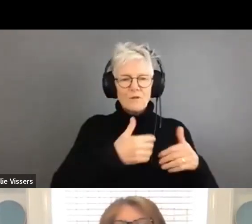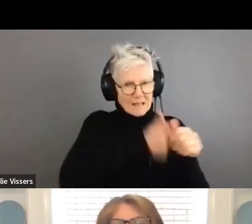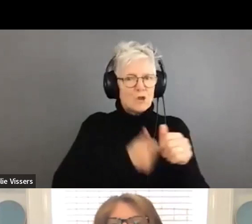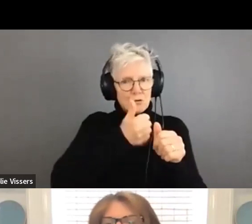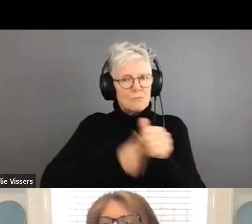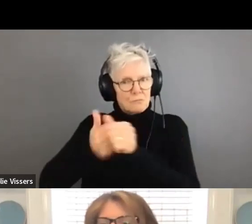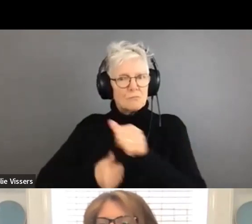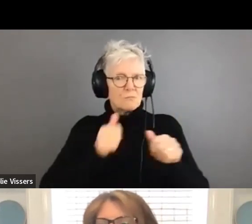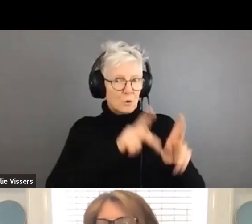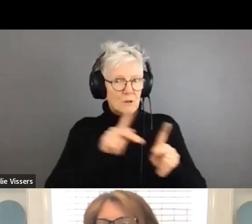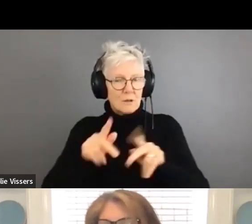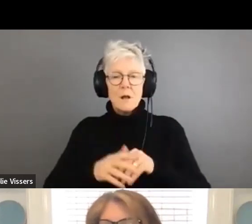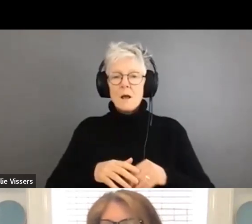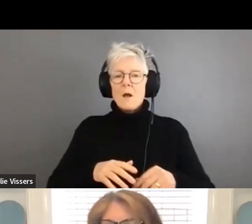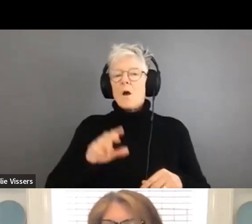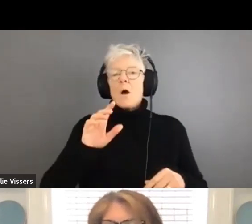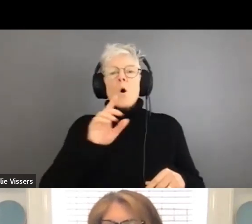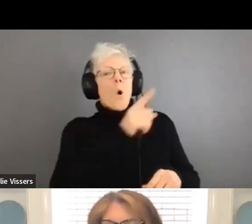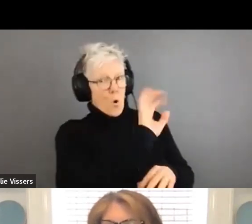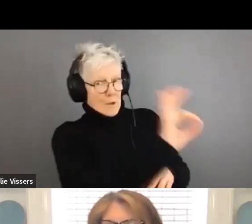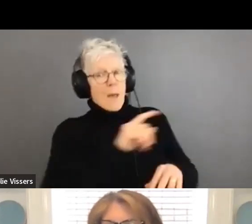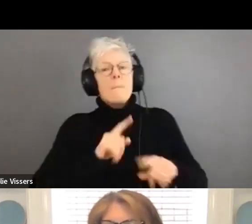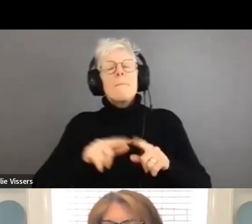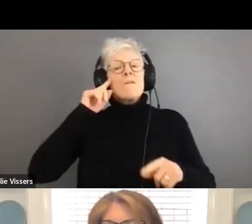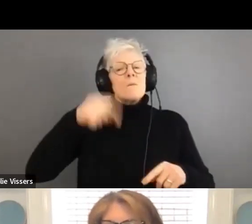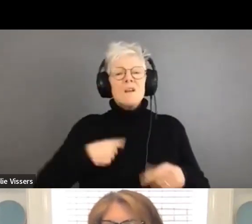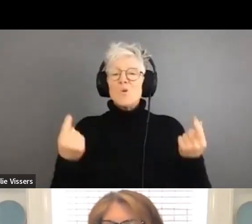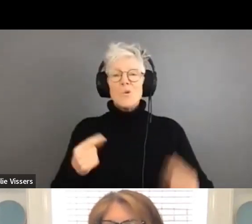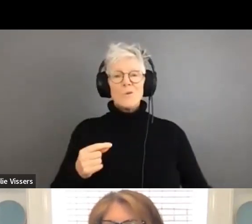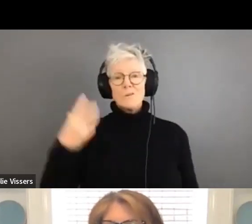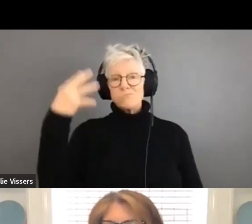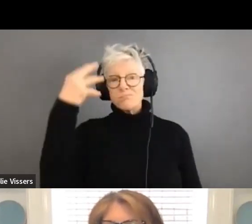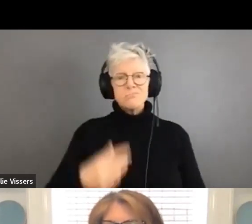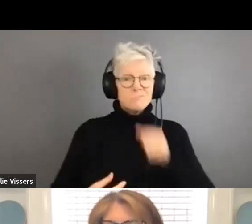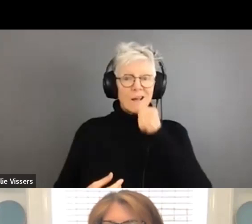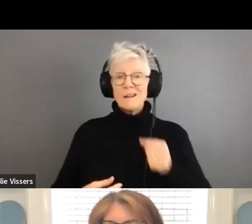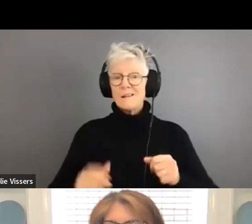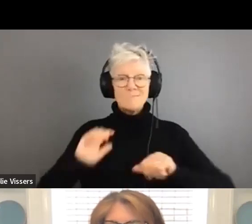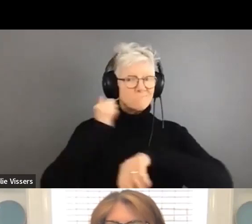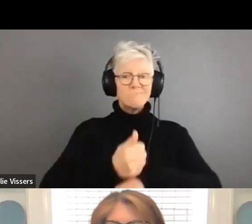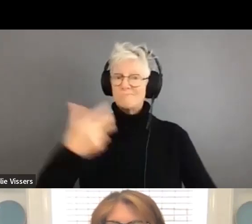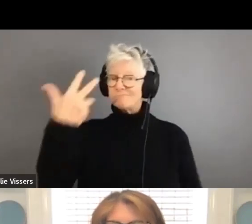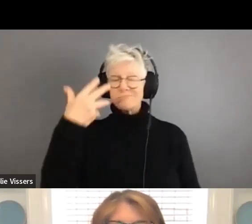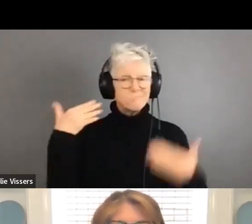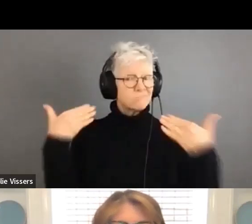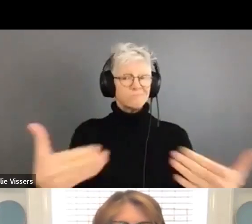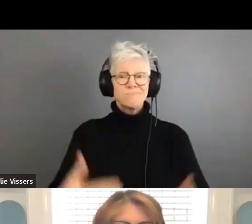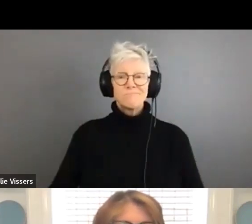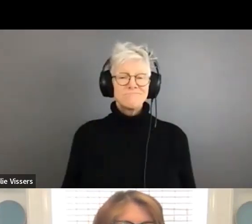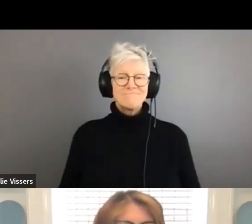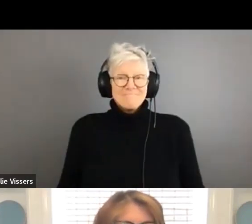for me, I just use my microphone, use my camera, good to go. Got it. Perfect. Thank